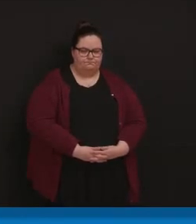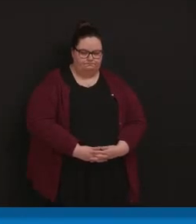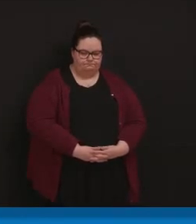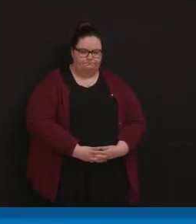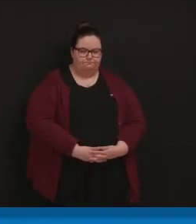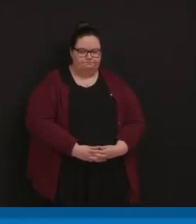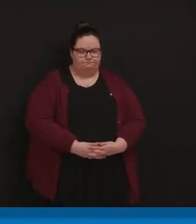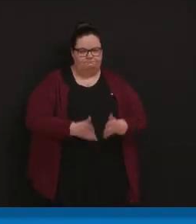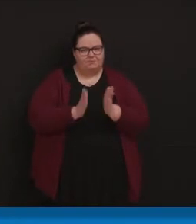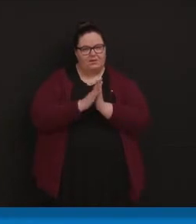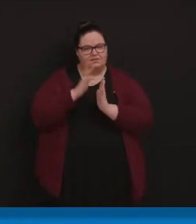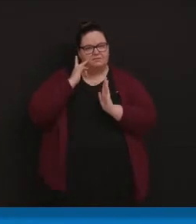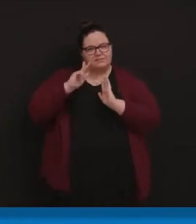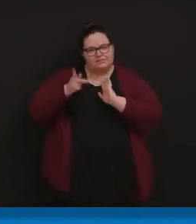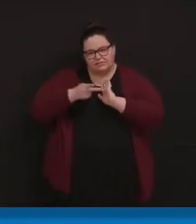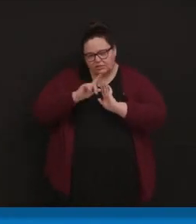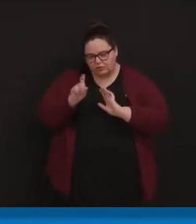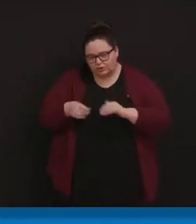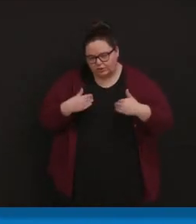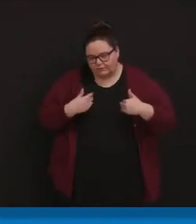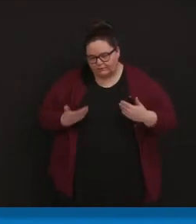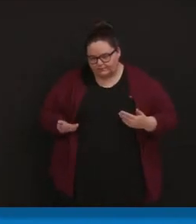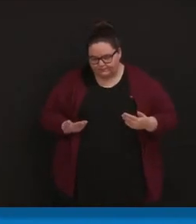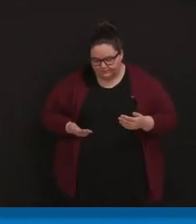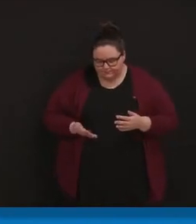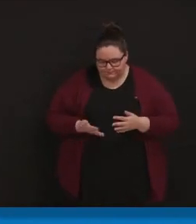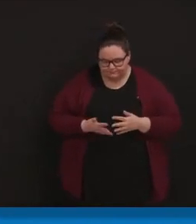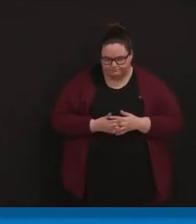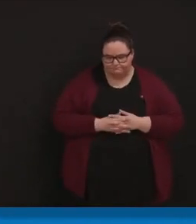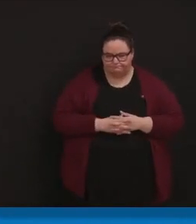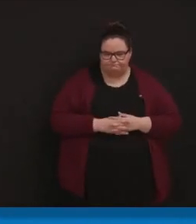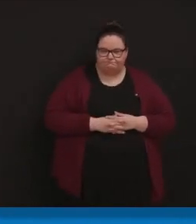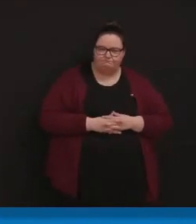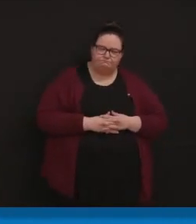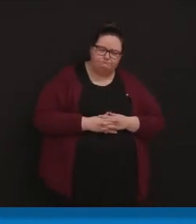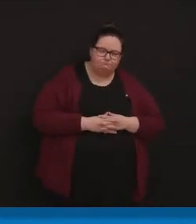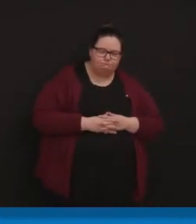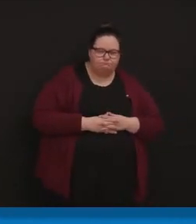great work. Mr. Caron, do you have a follow-up?